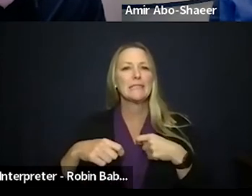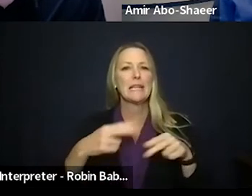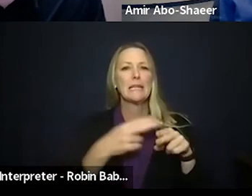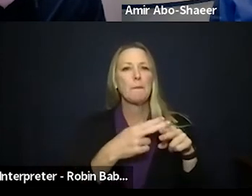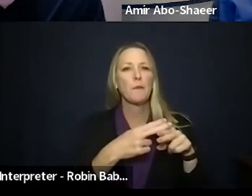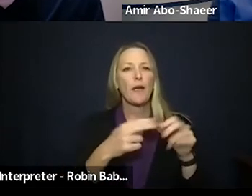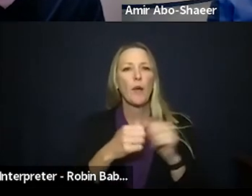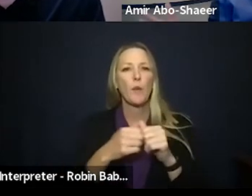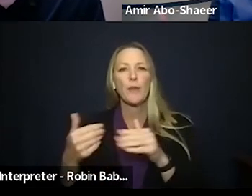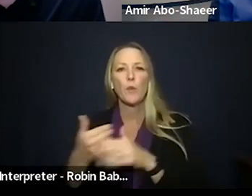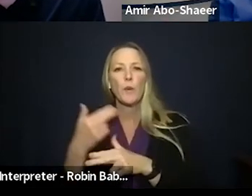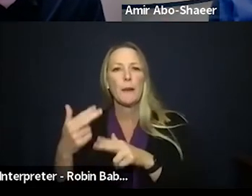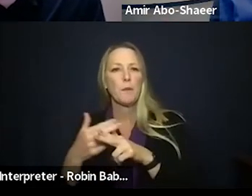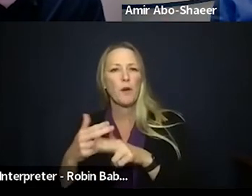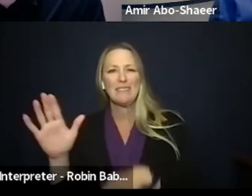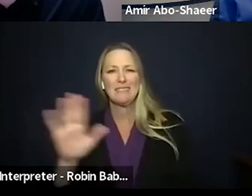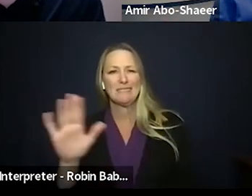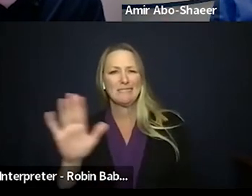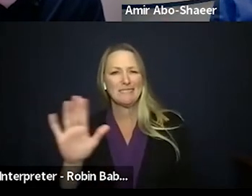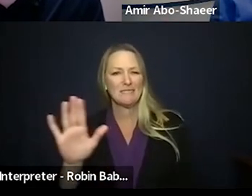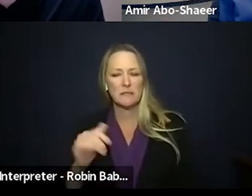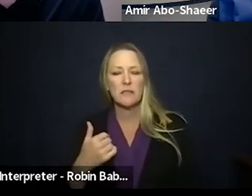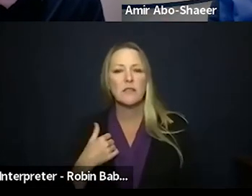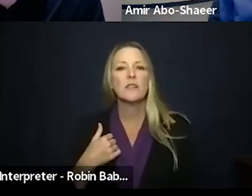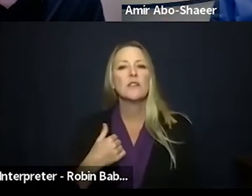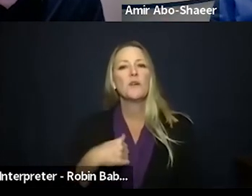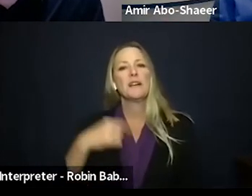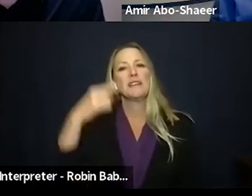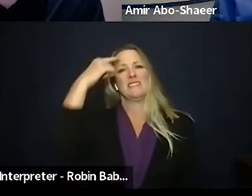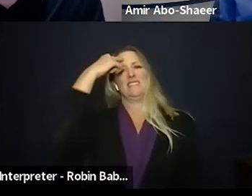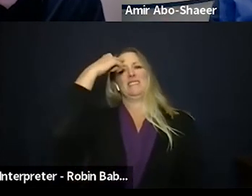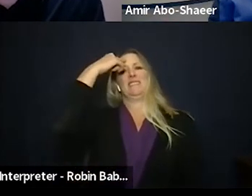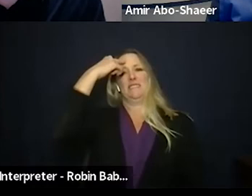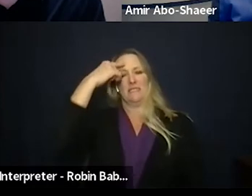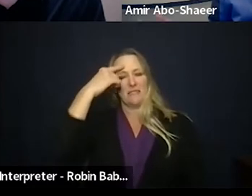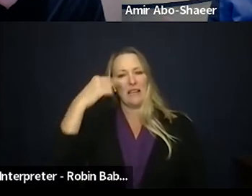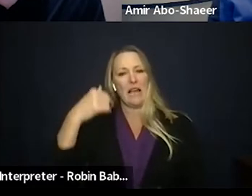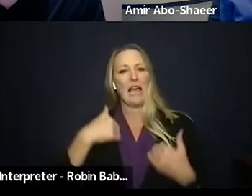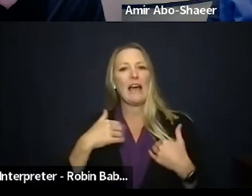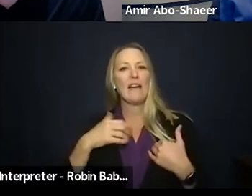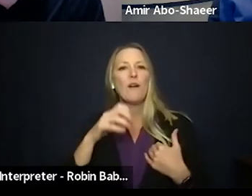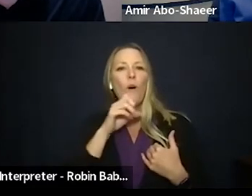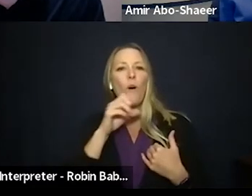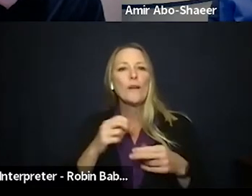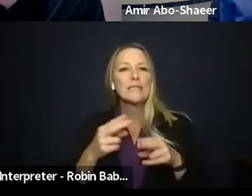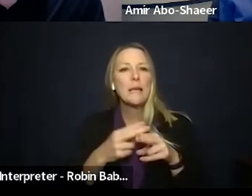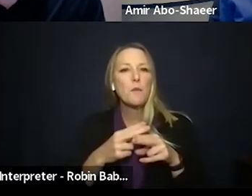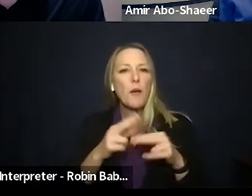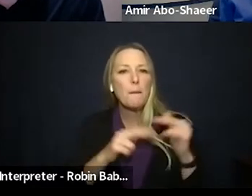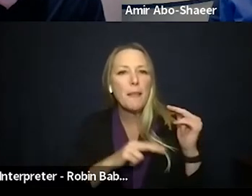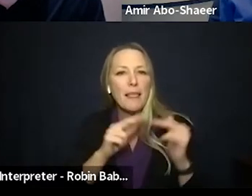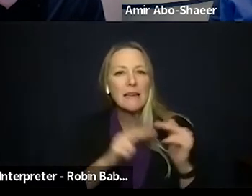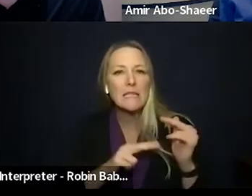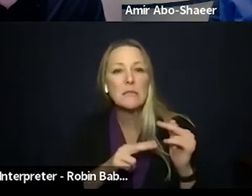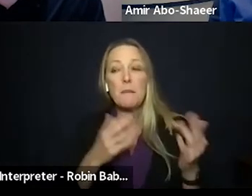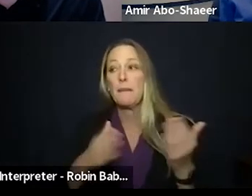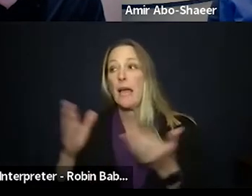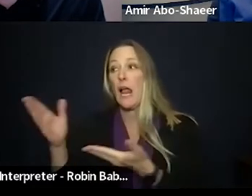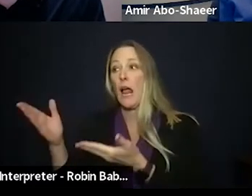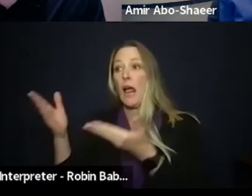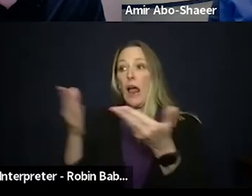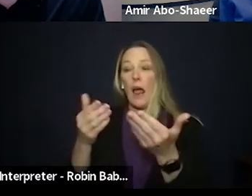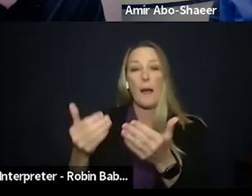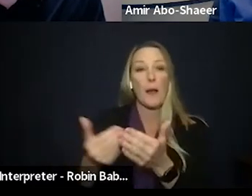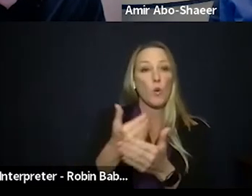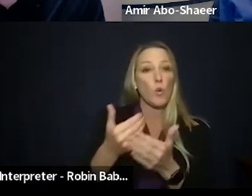the best we can do is take these old portals out and on the same exact site bringing new more modern and modular buildings but